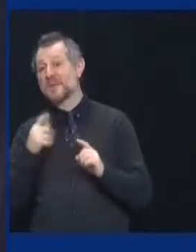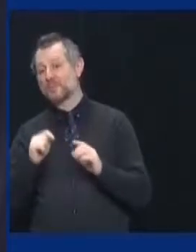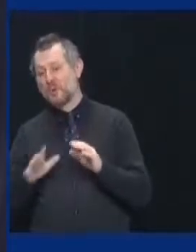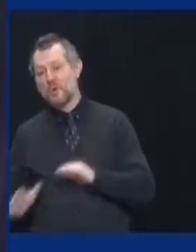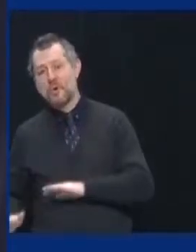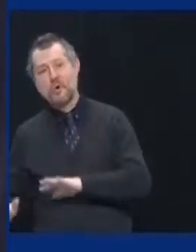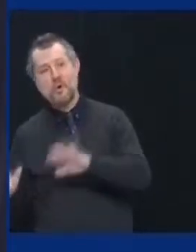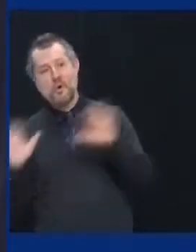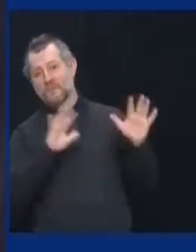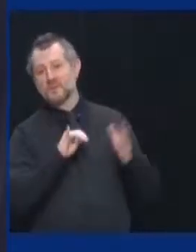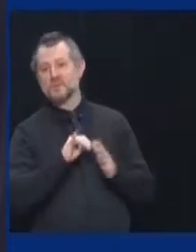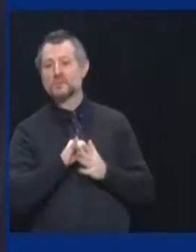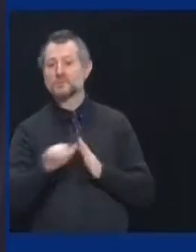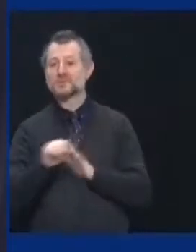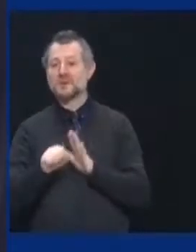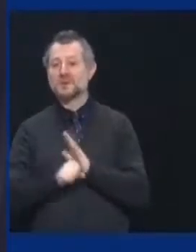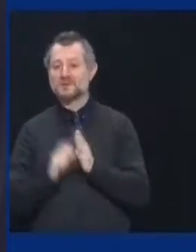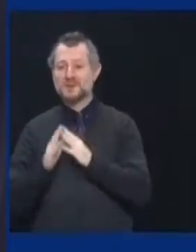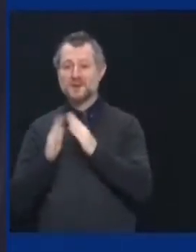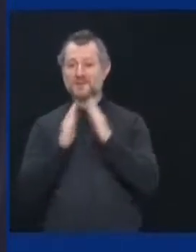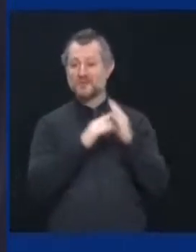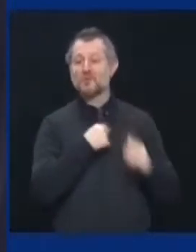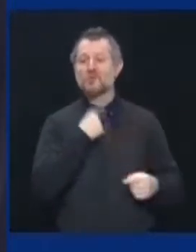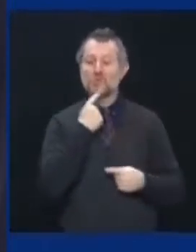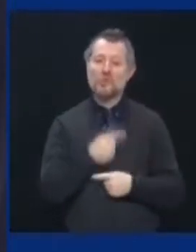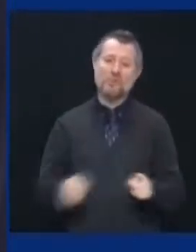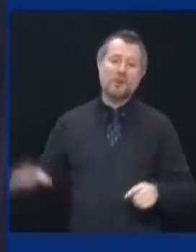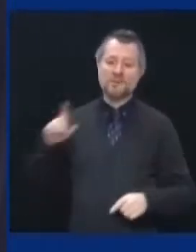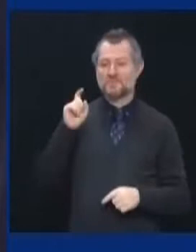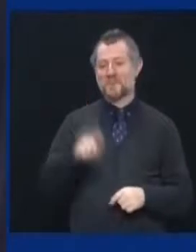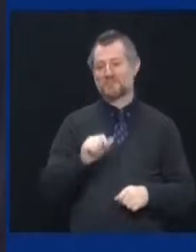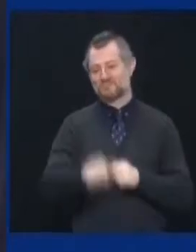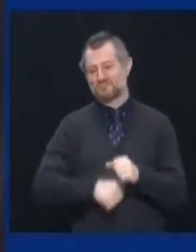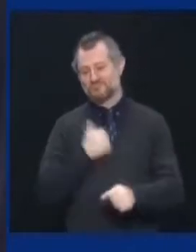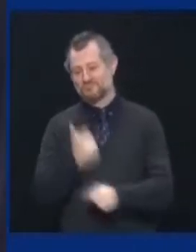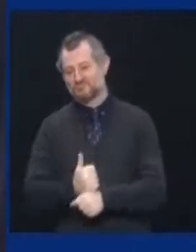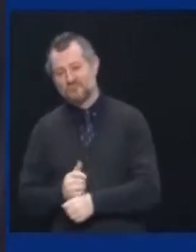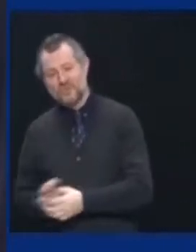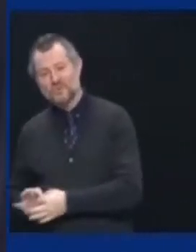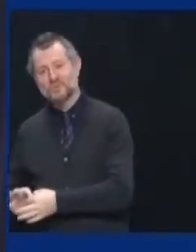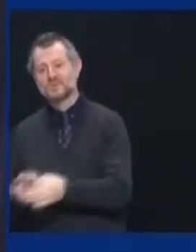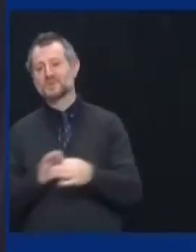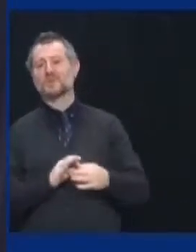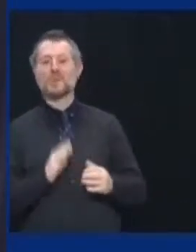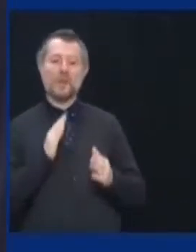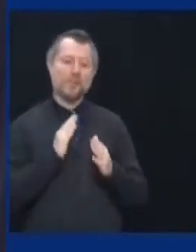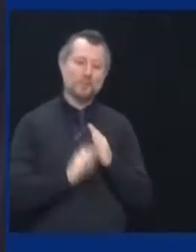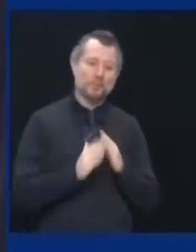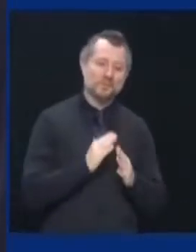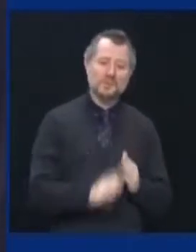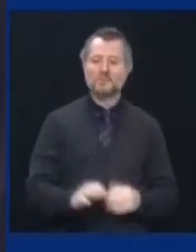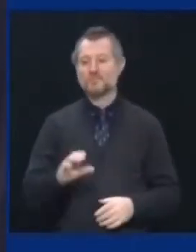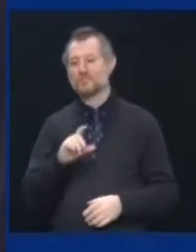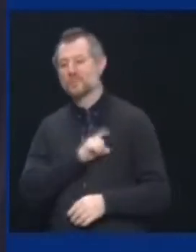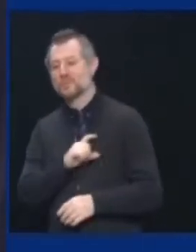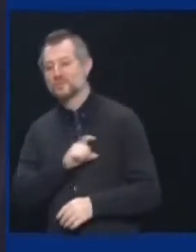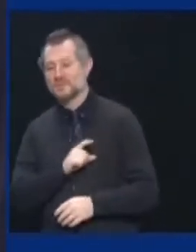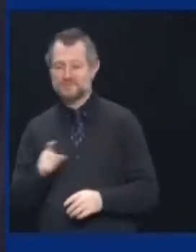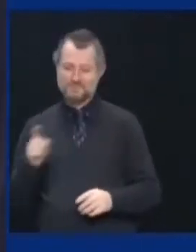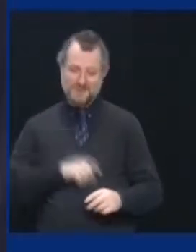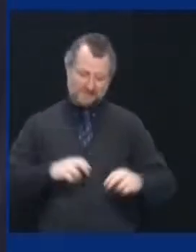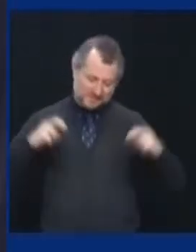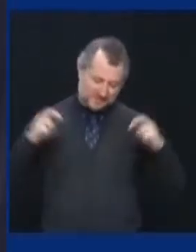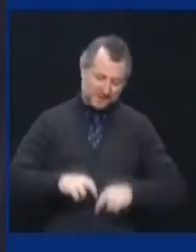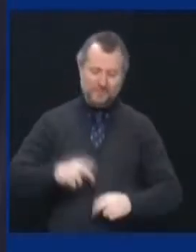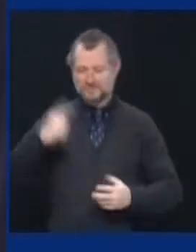months ago, form a collaborative, put everyone around the table, let everyone speak, let